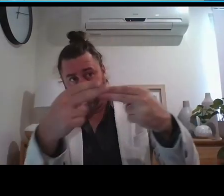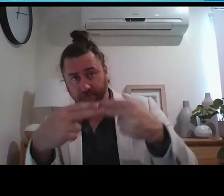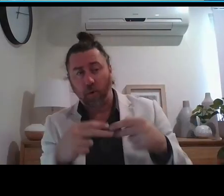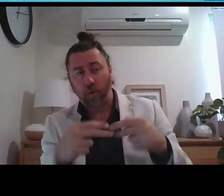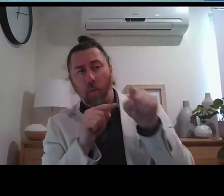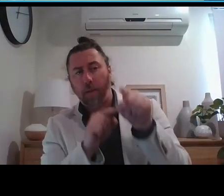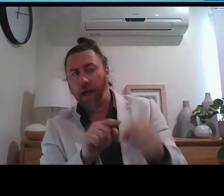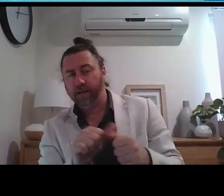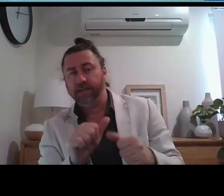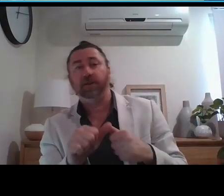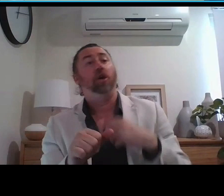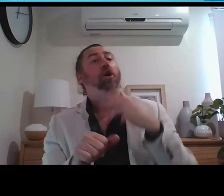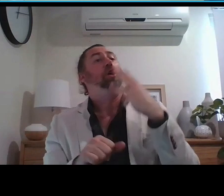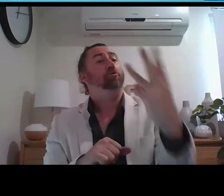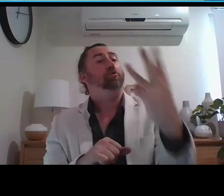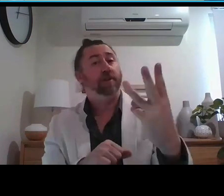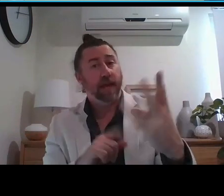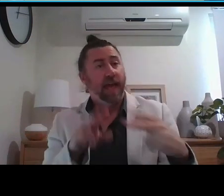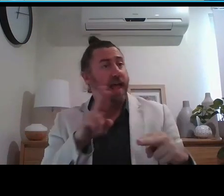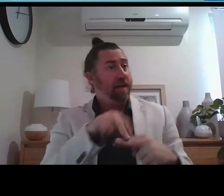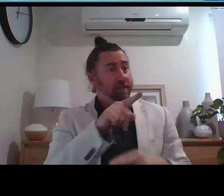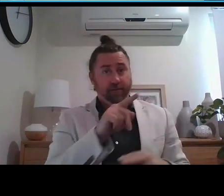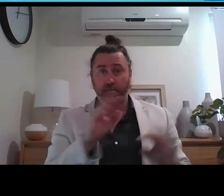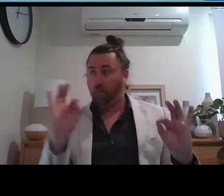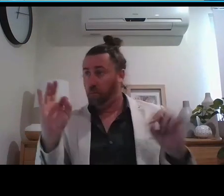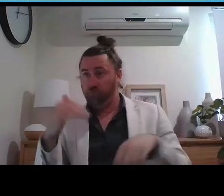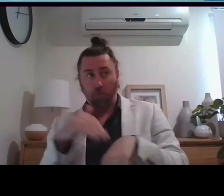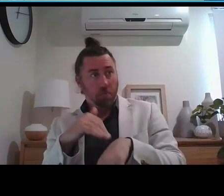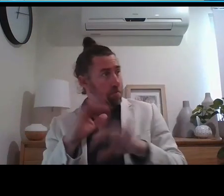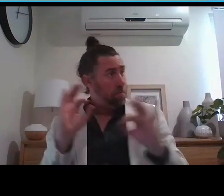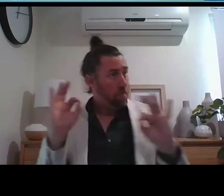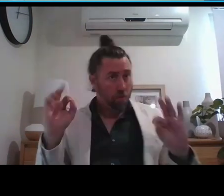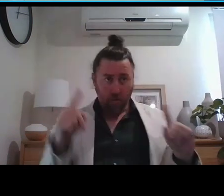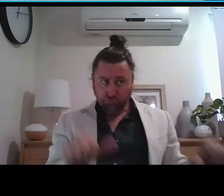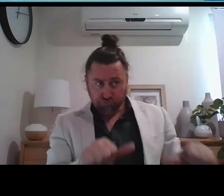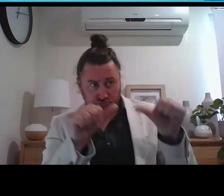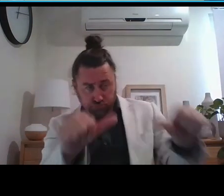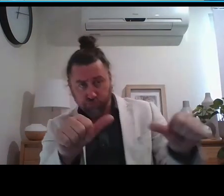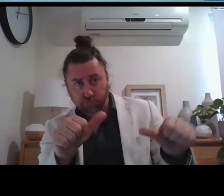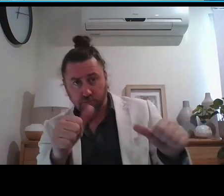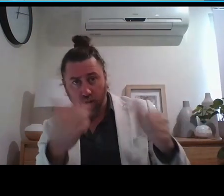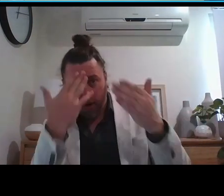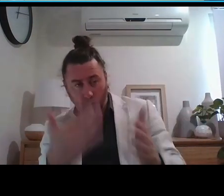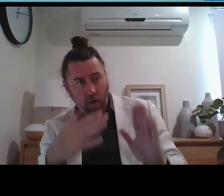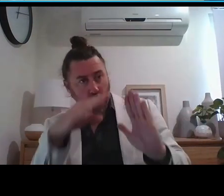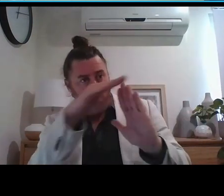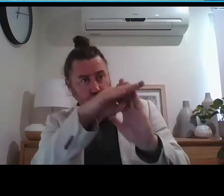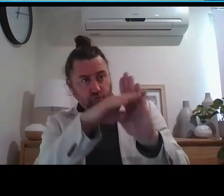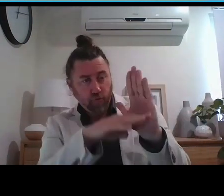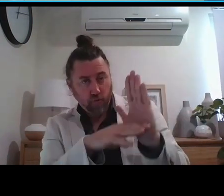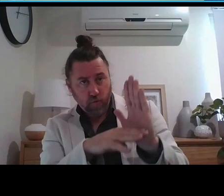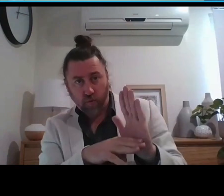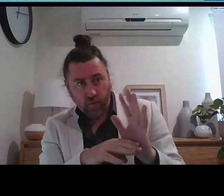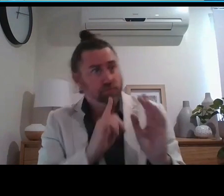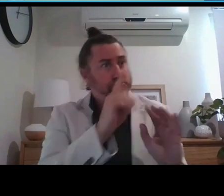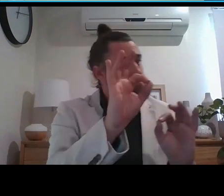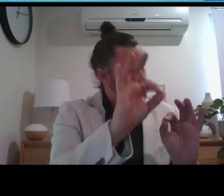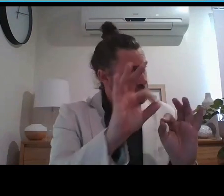3 stars is allocated to a service with no current non-compliance or with directions to support their